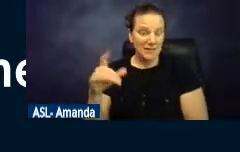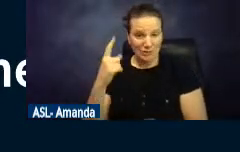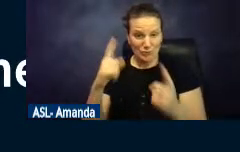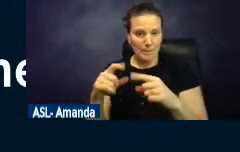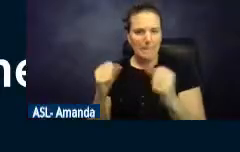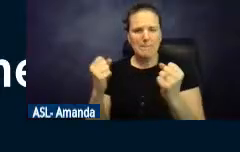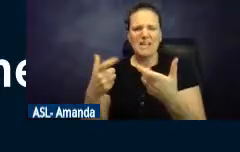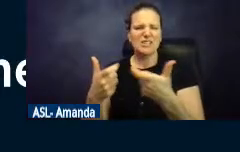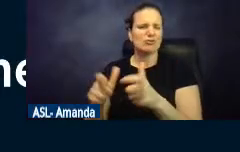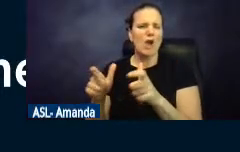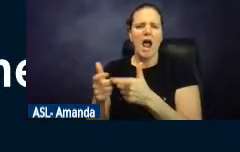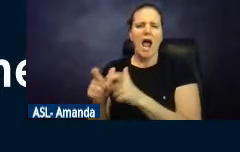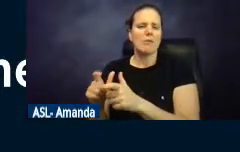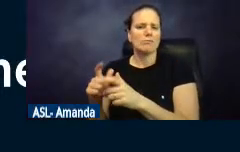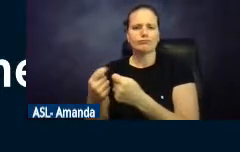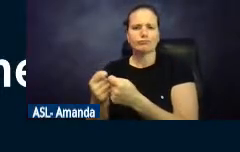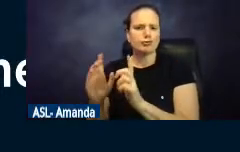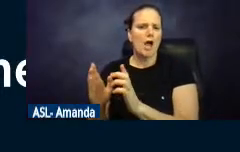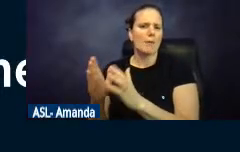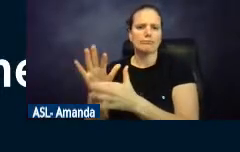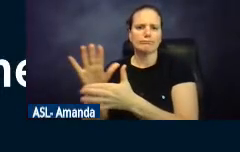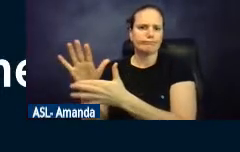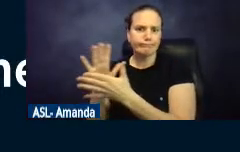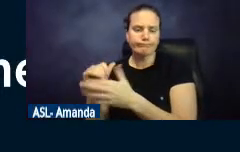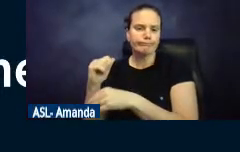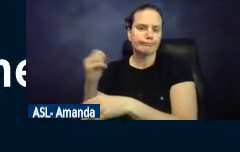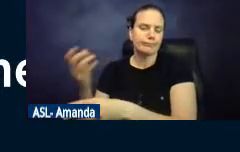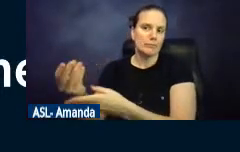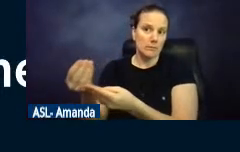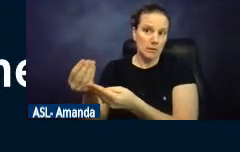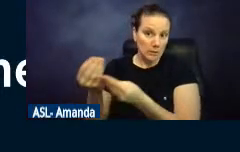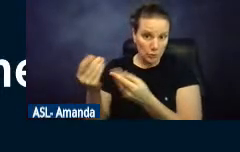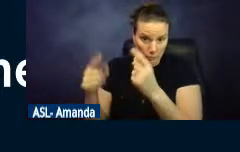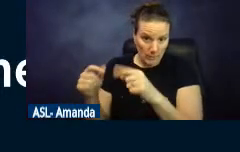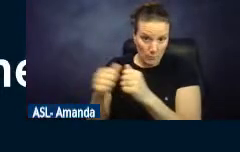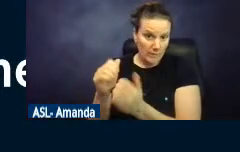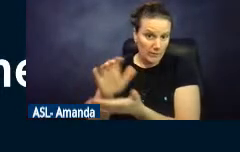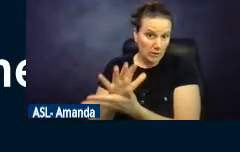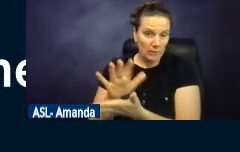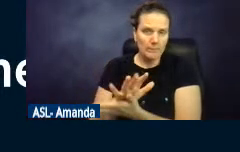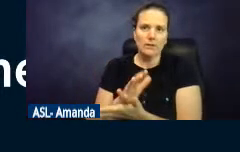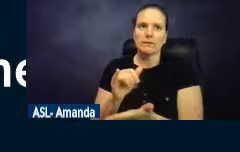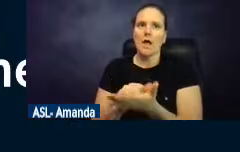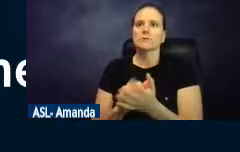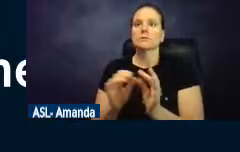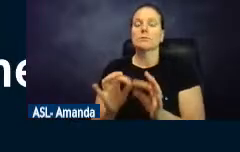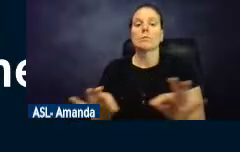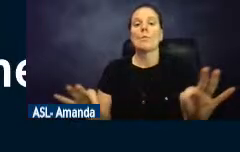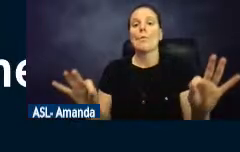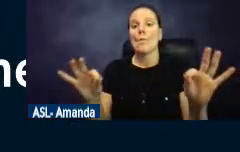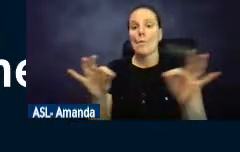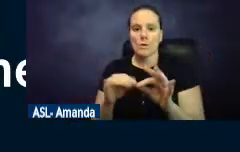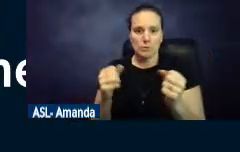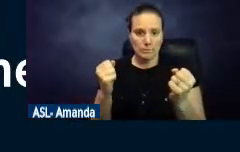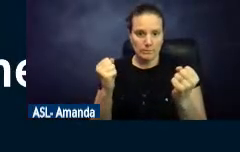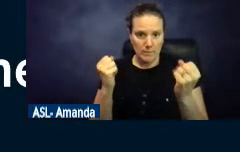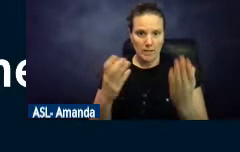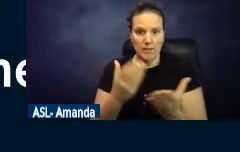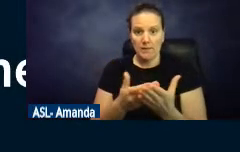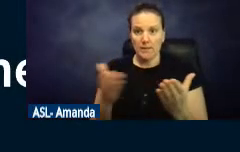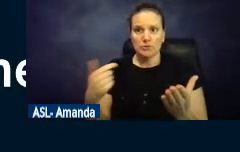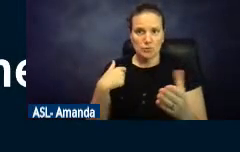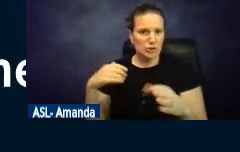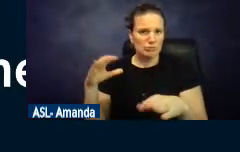us input on that document. So that is very critical to a number of things that we will be